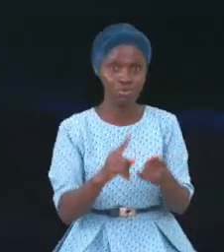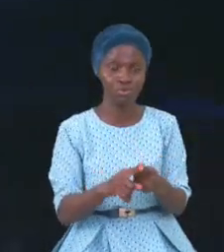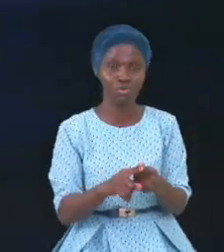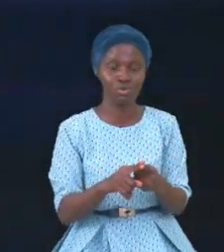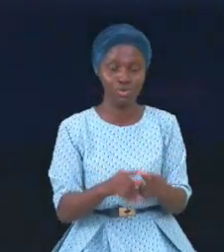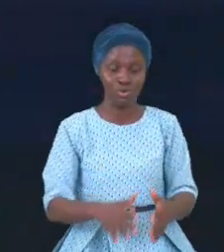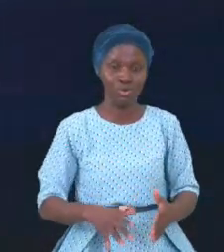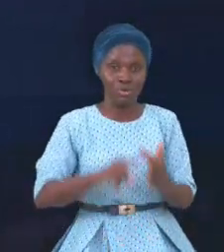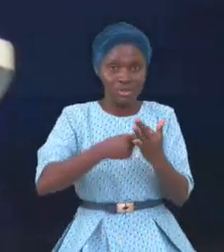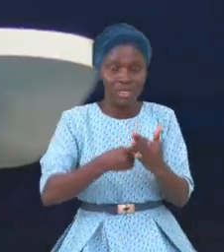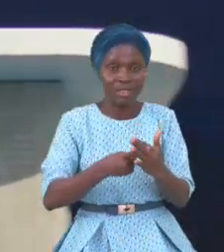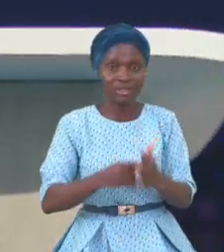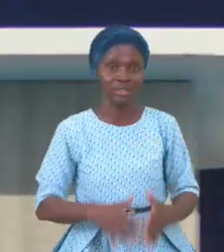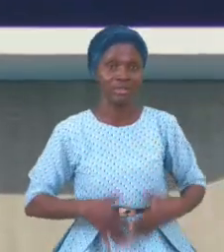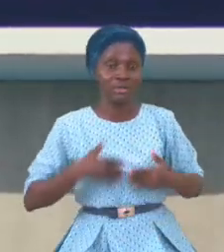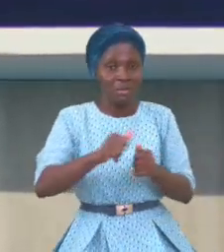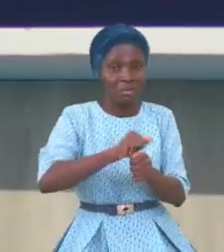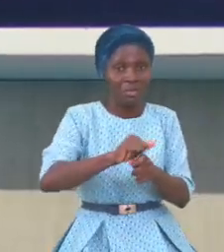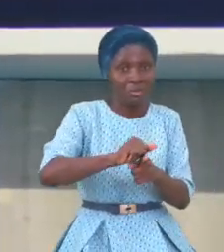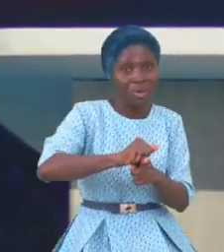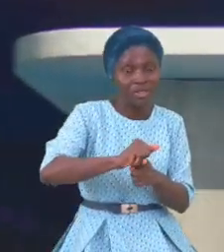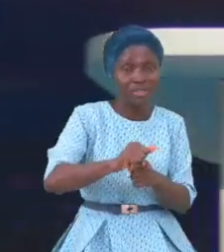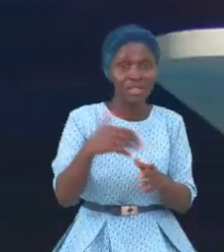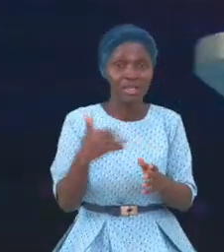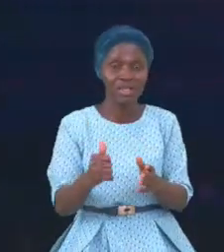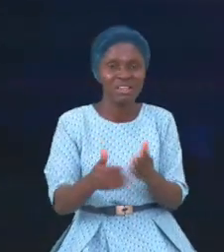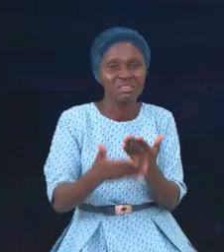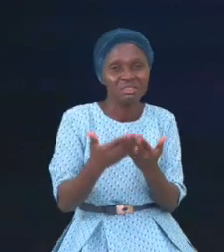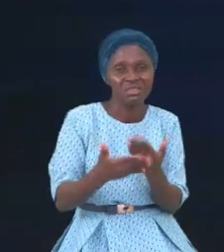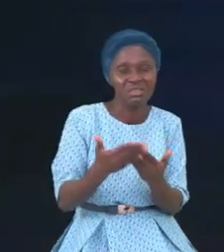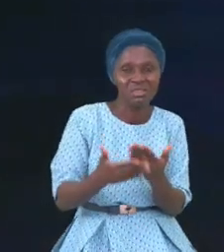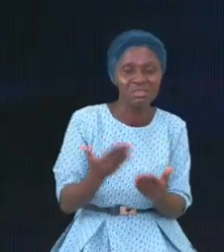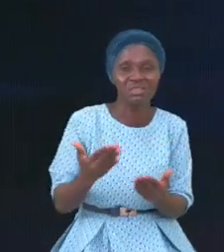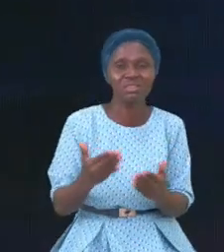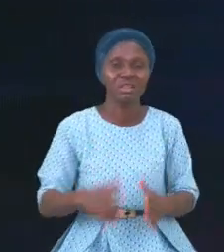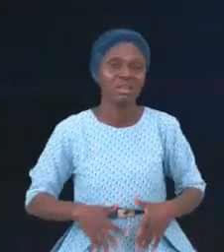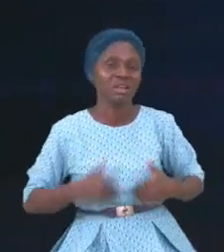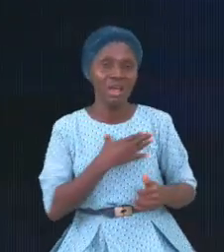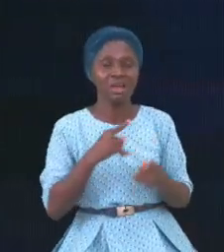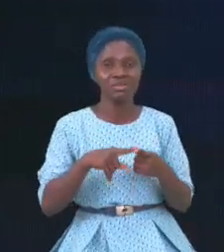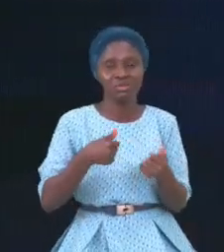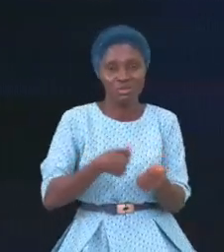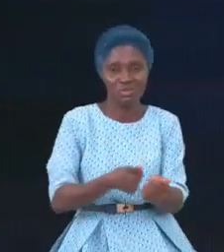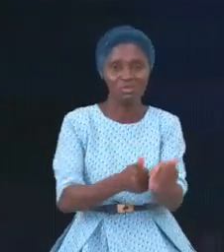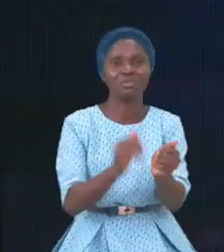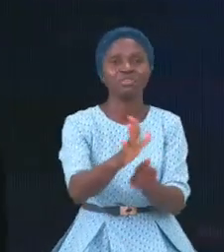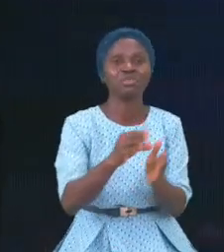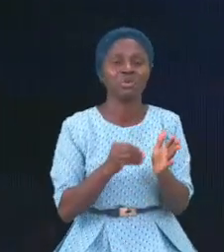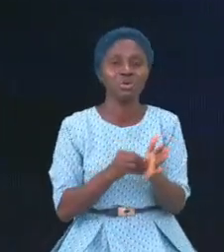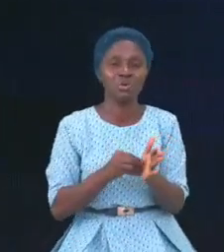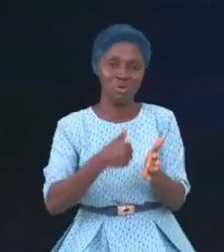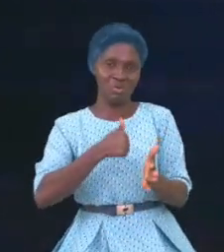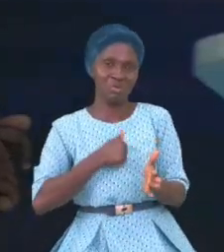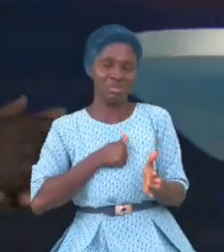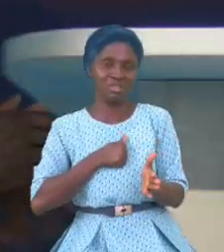to live a life that is meandering and following the path of the weak, we'll be able to remind